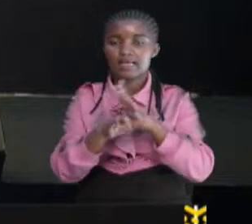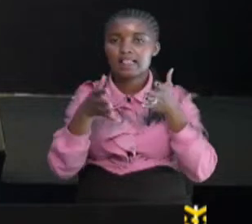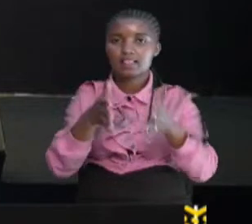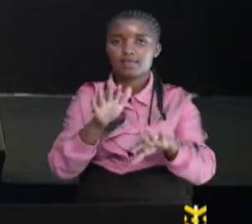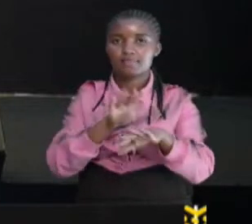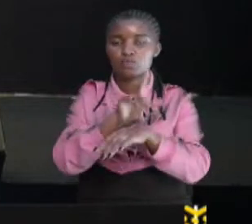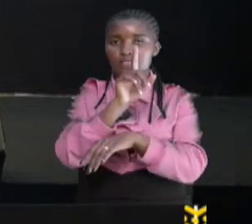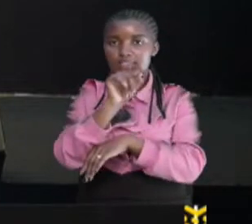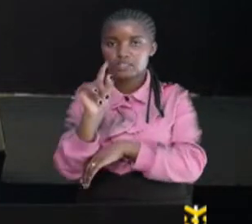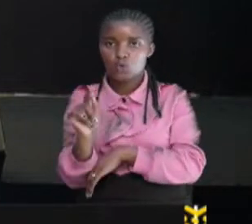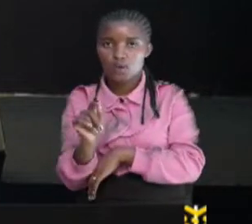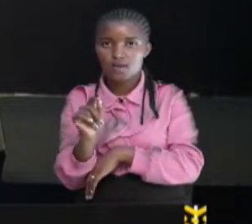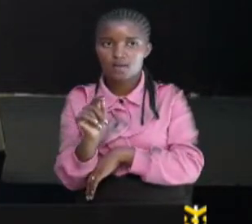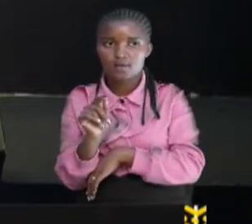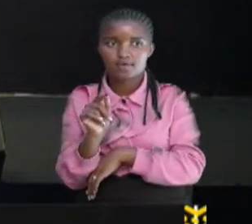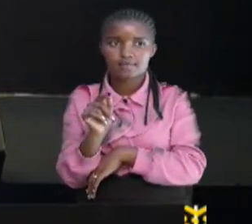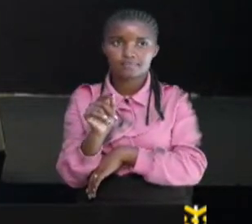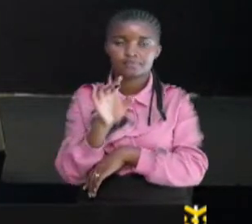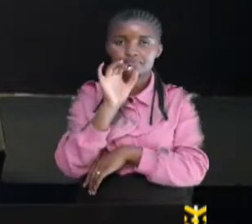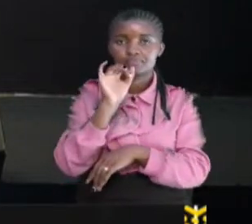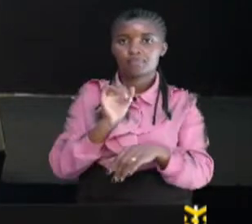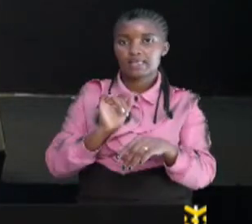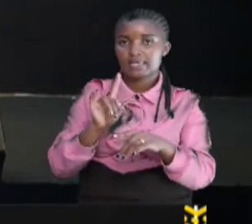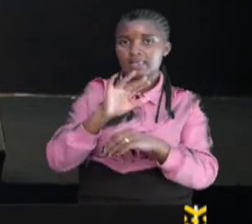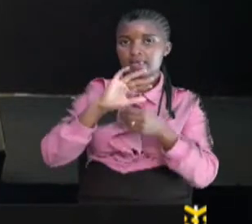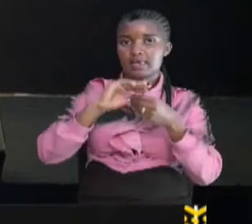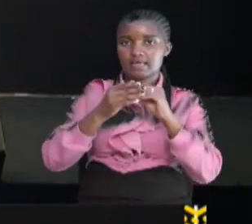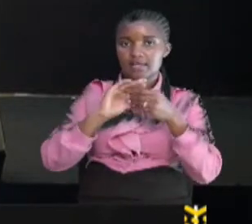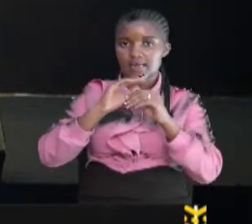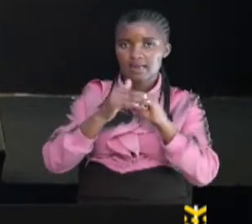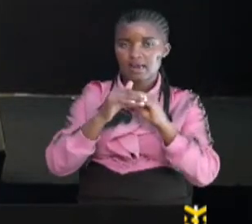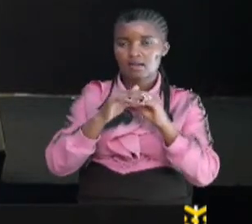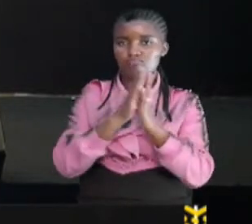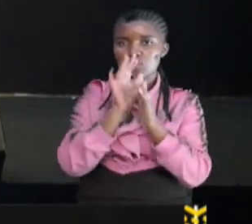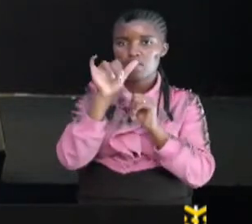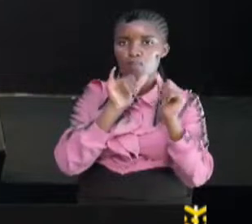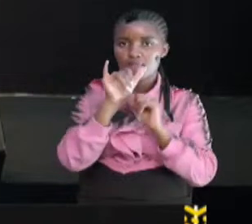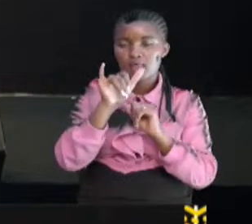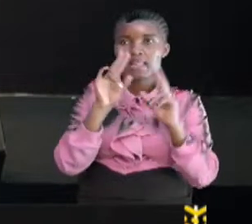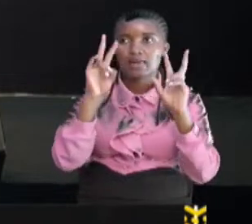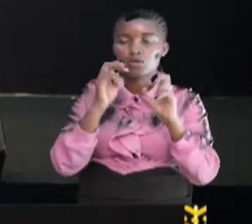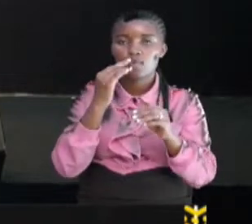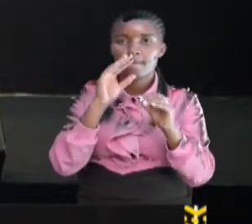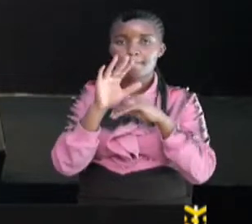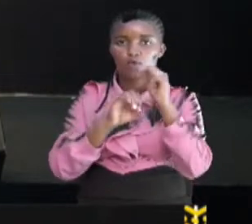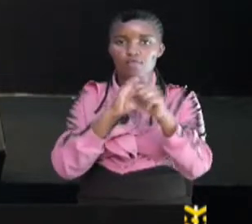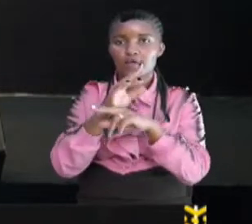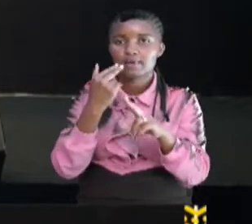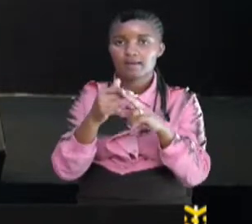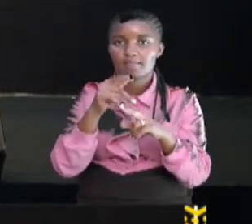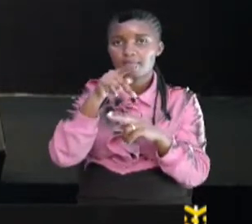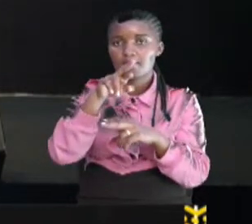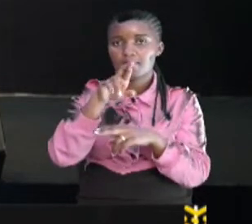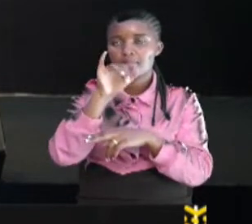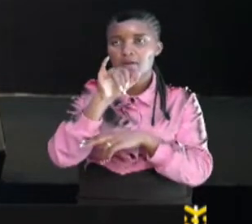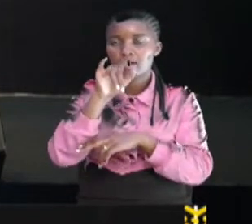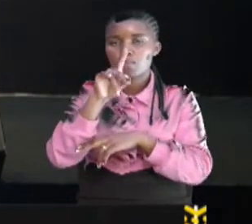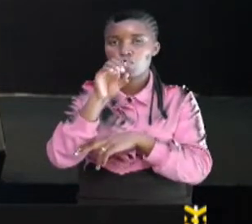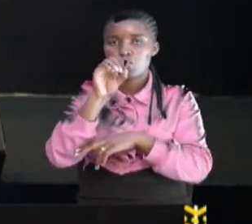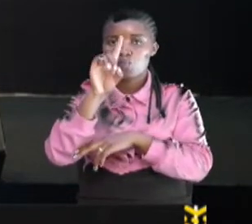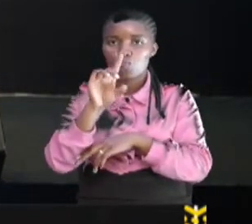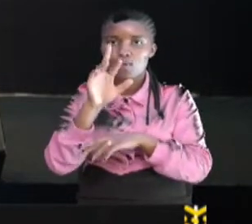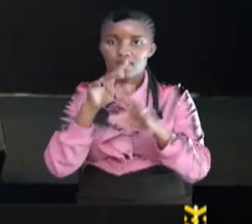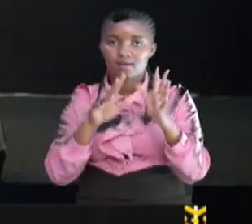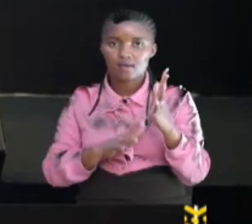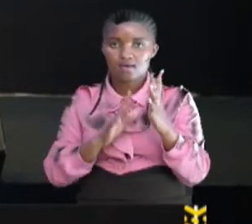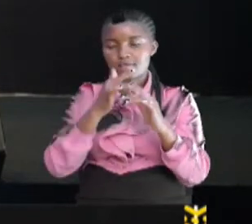TikTok. She created a buzz around it. The title of the movie is called A Tribe Called Judah. And